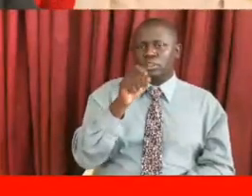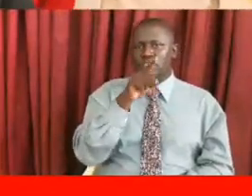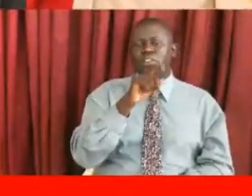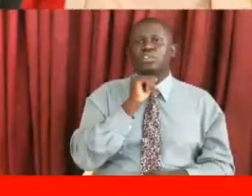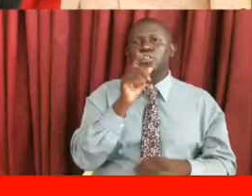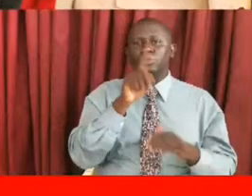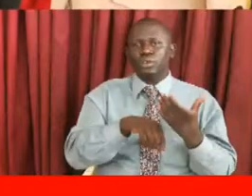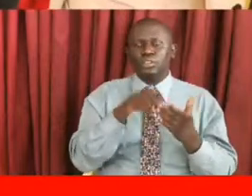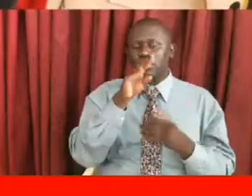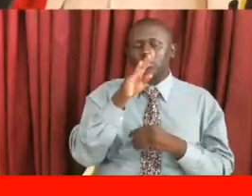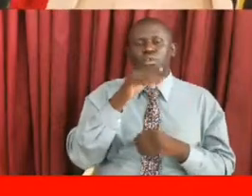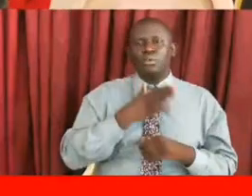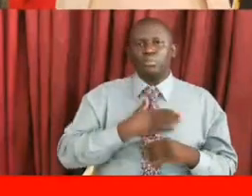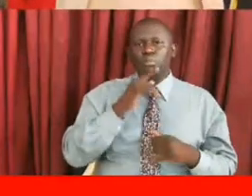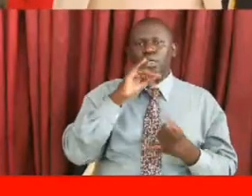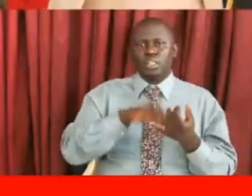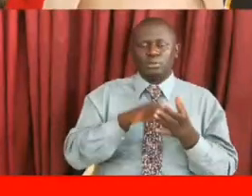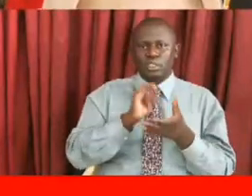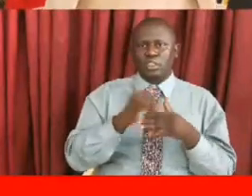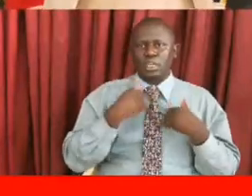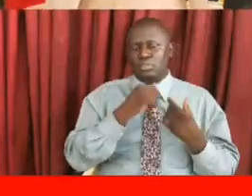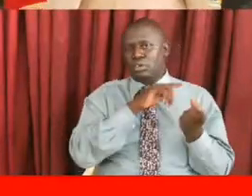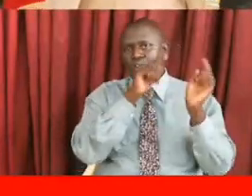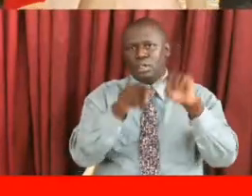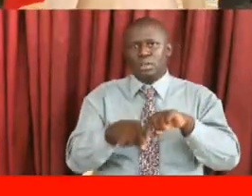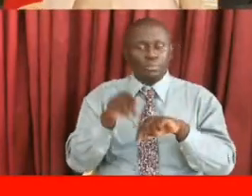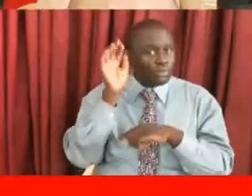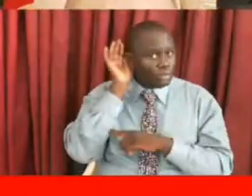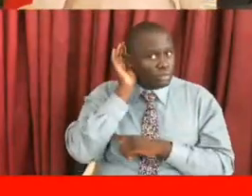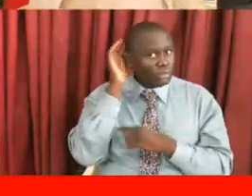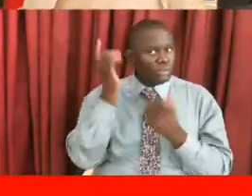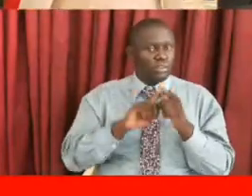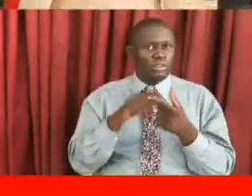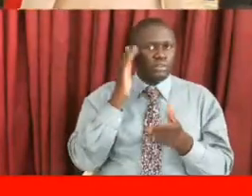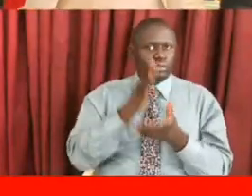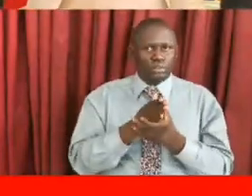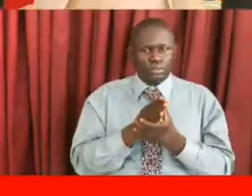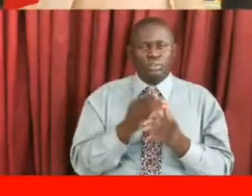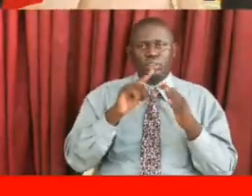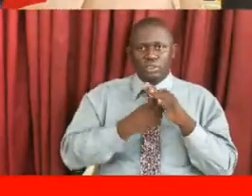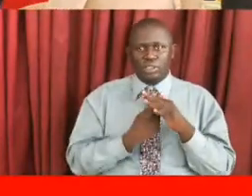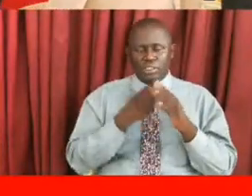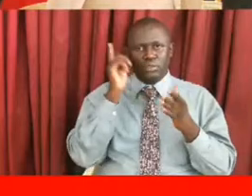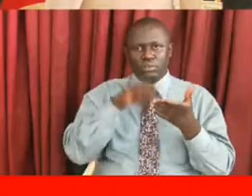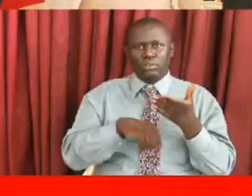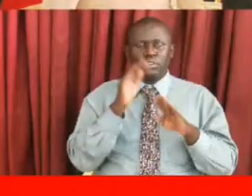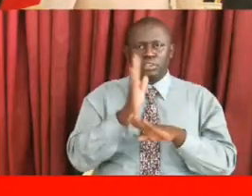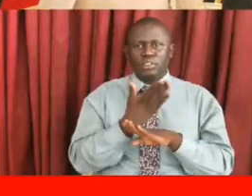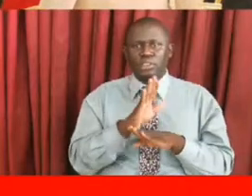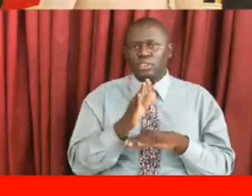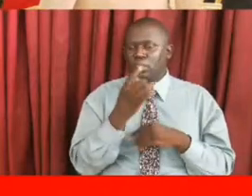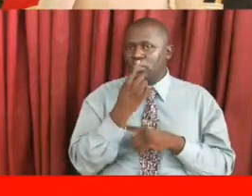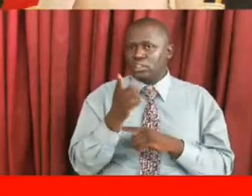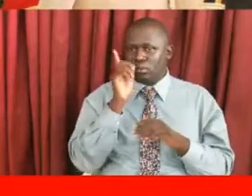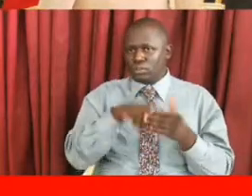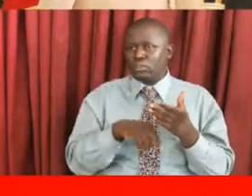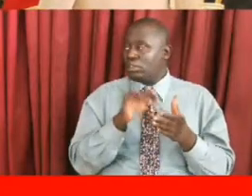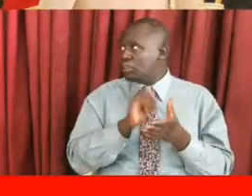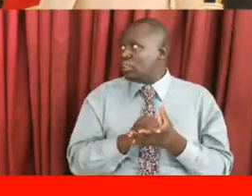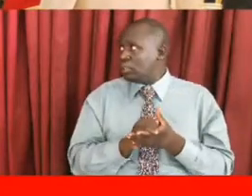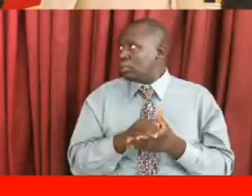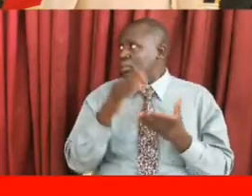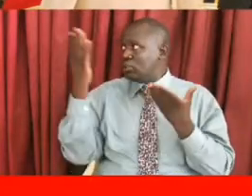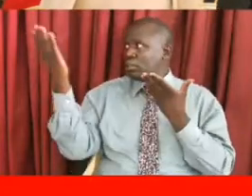husband that they have come to listen to and she broke into a song and she said they come from the